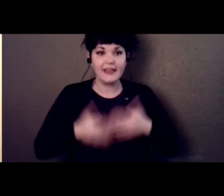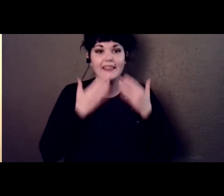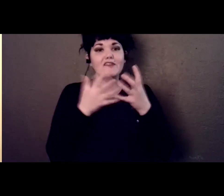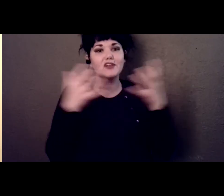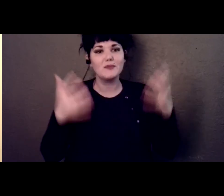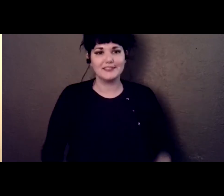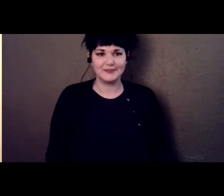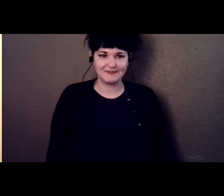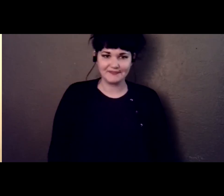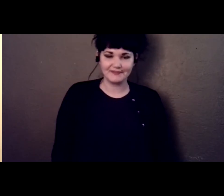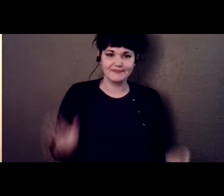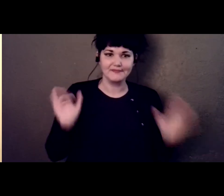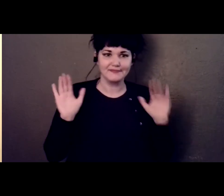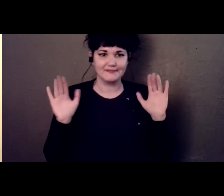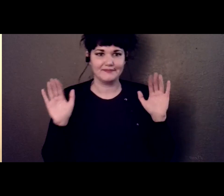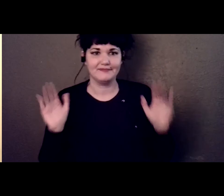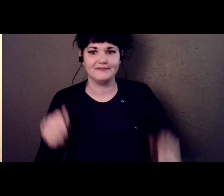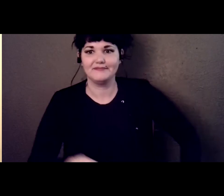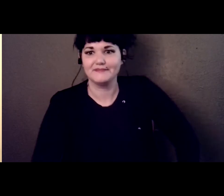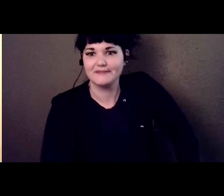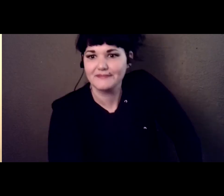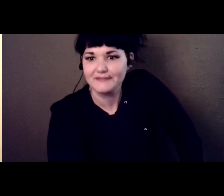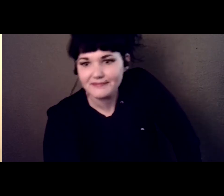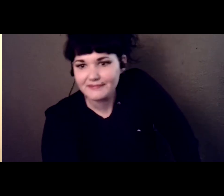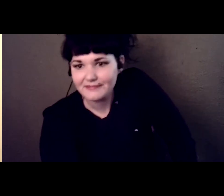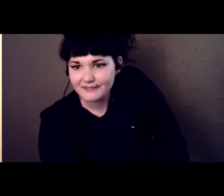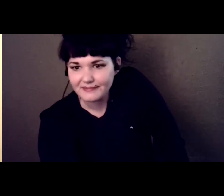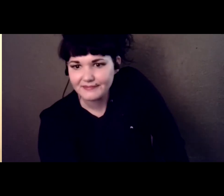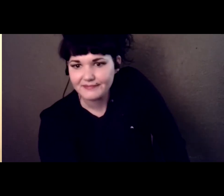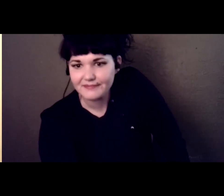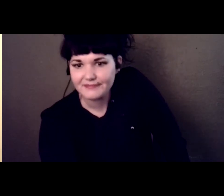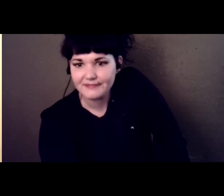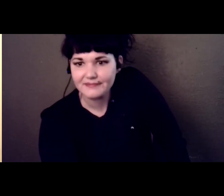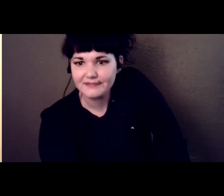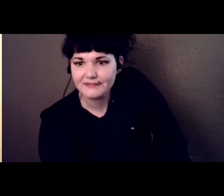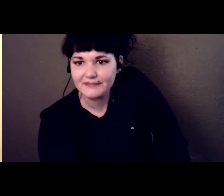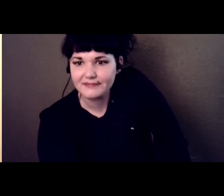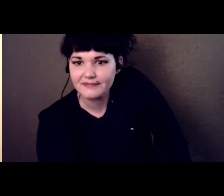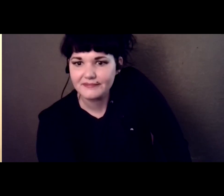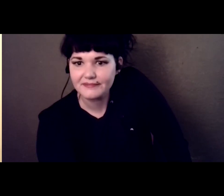much. Have a good afternoon, everyone.